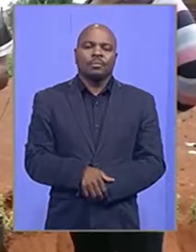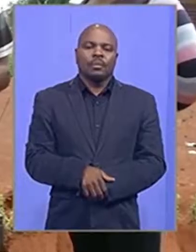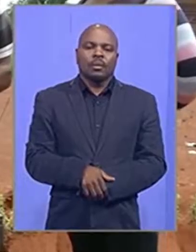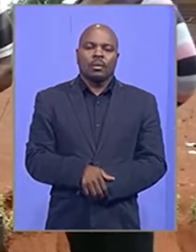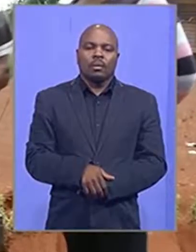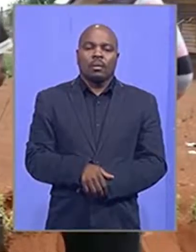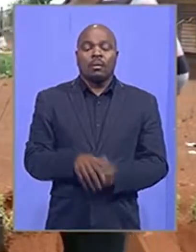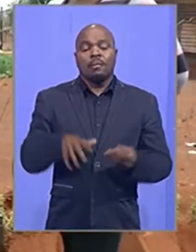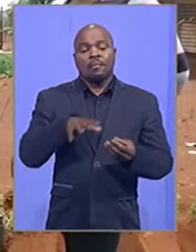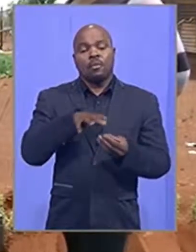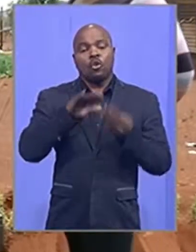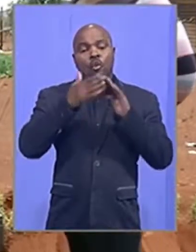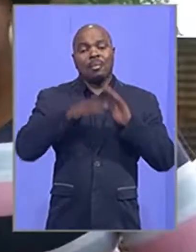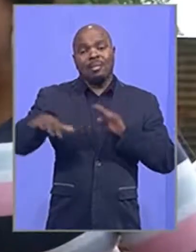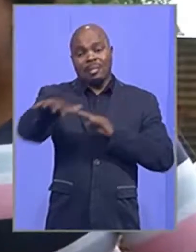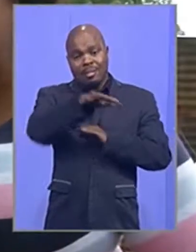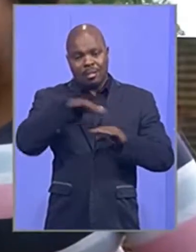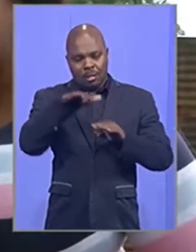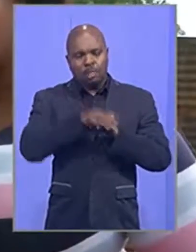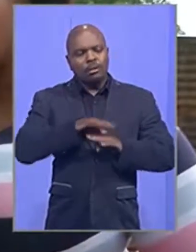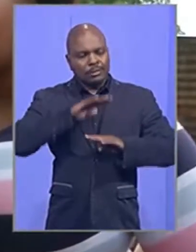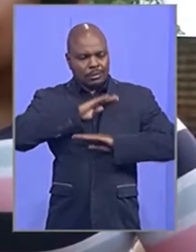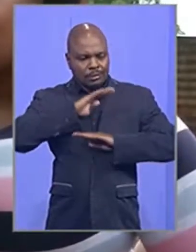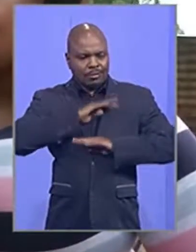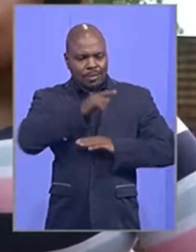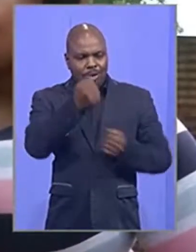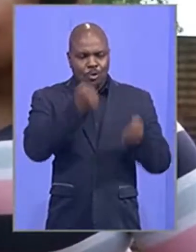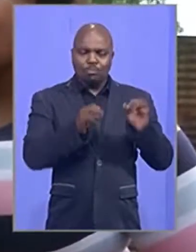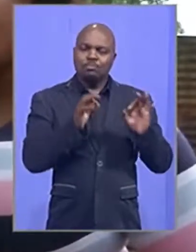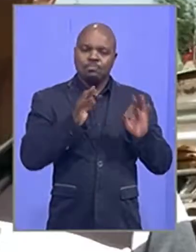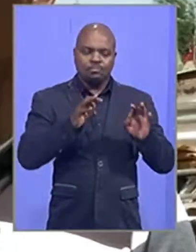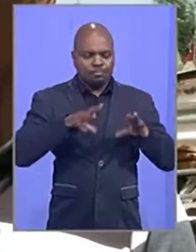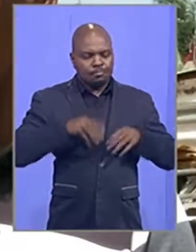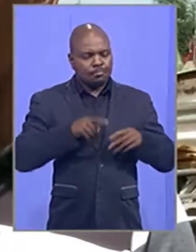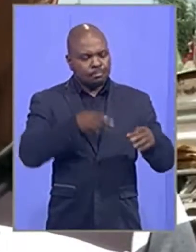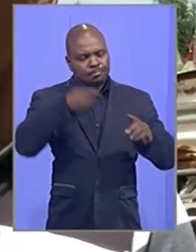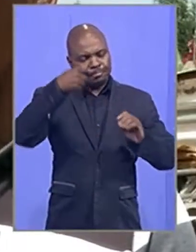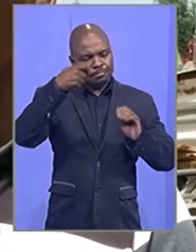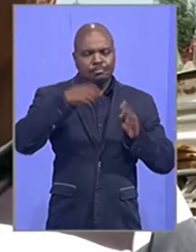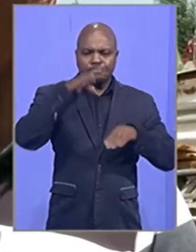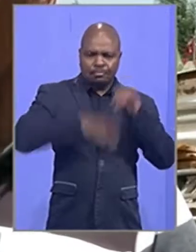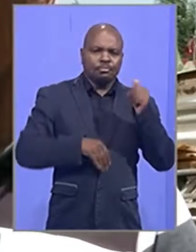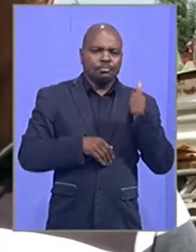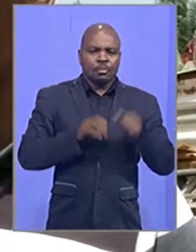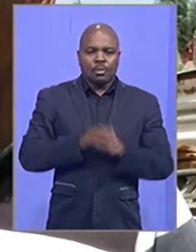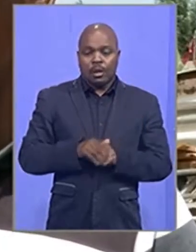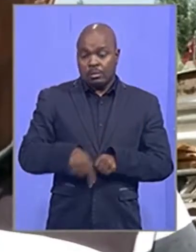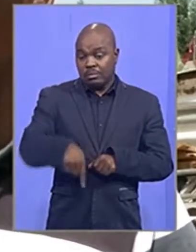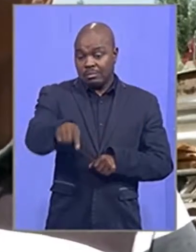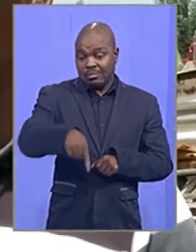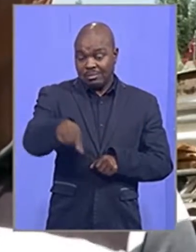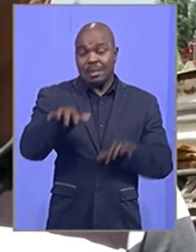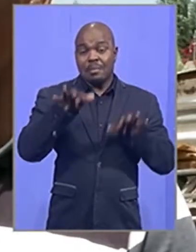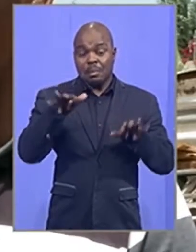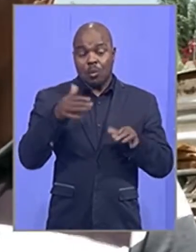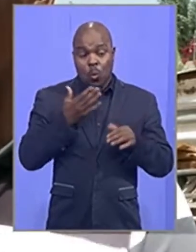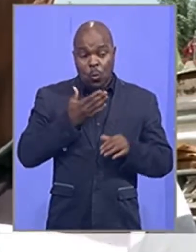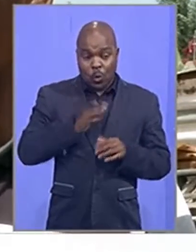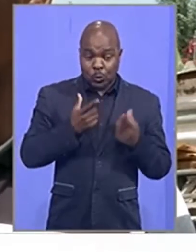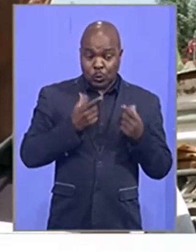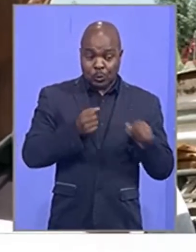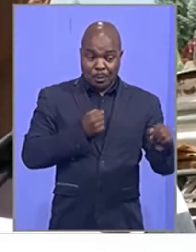Baahi ba Ritchie ba amohetse kahlolo ena ya Lekgotla ka diatla tse mofuthu. In the near future, those who are still waiting to do this